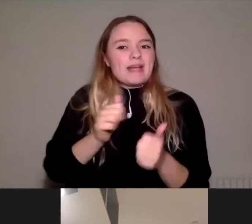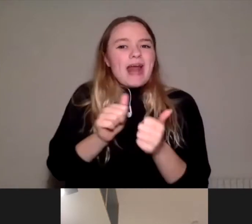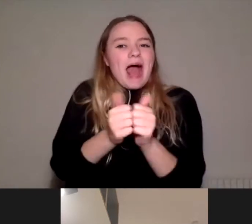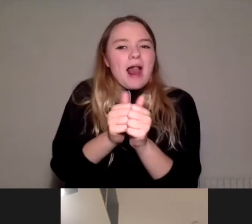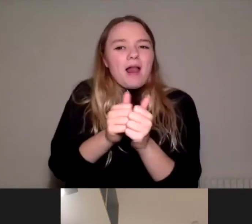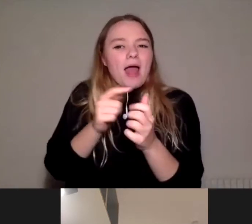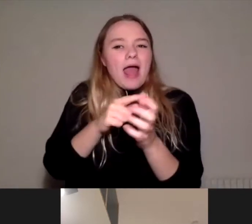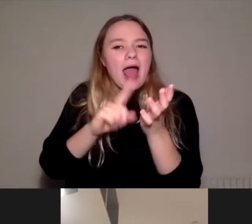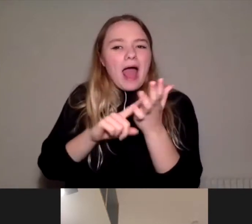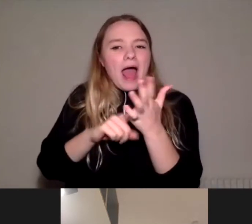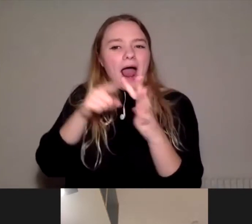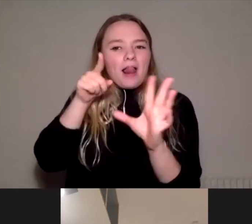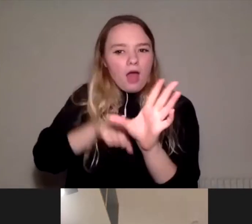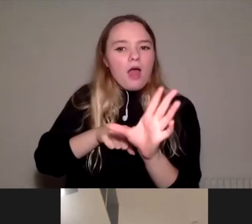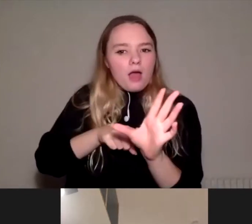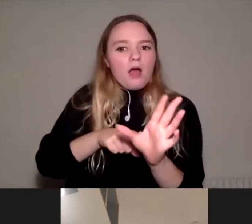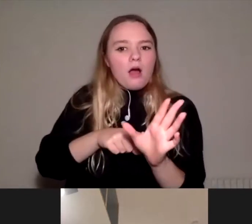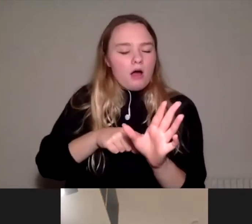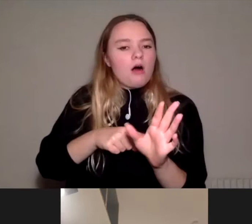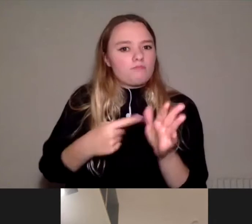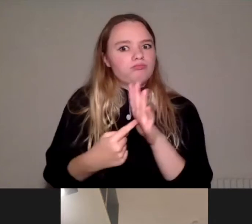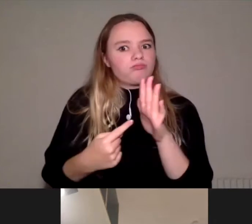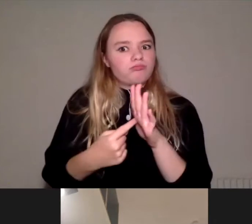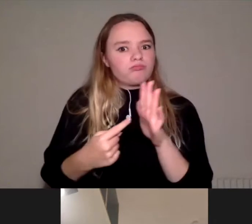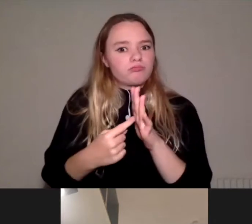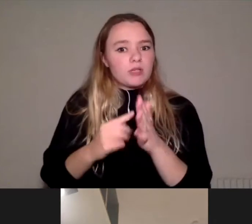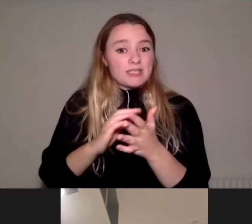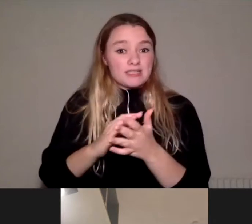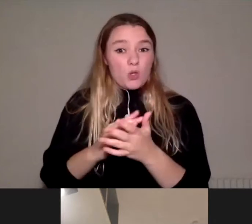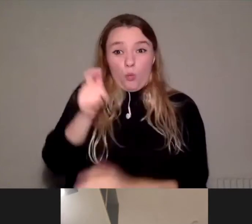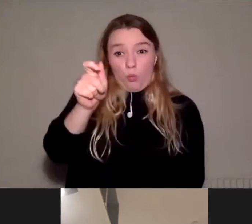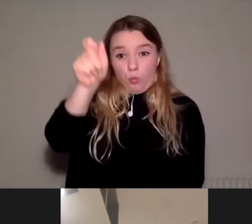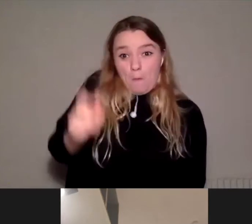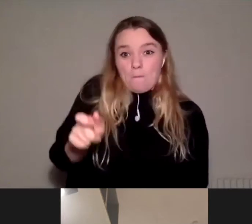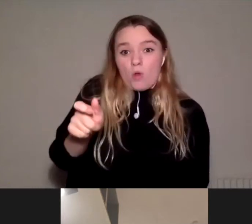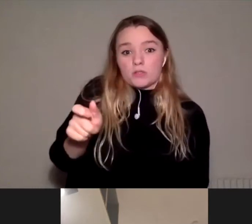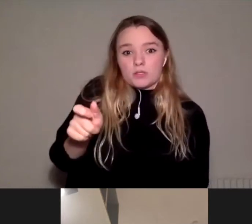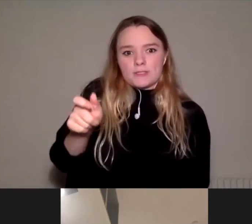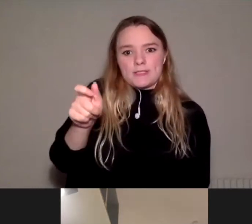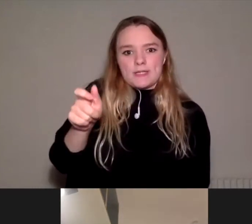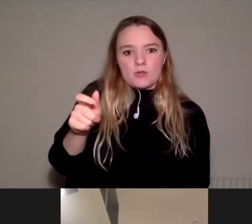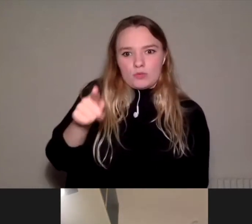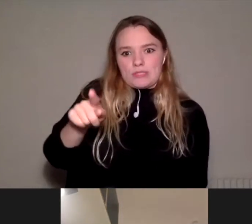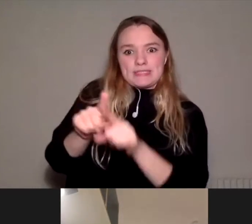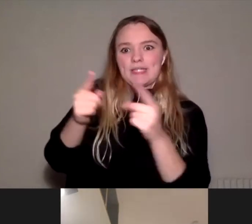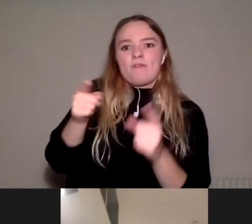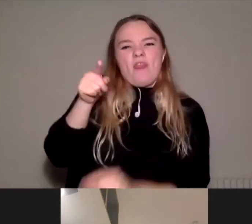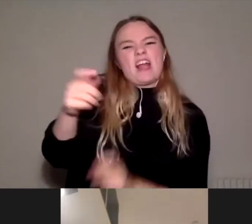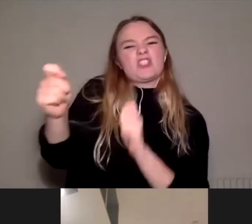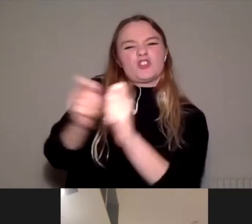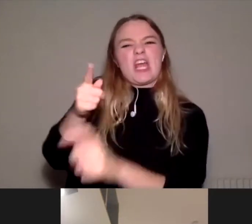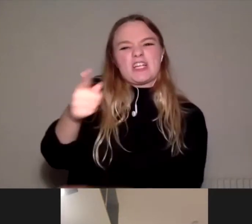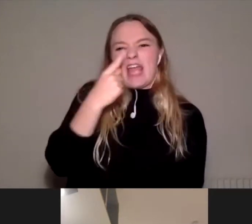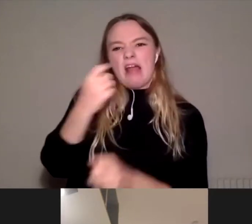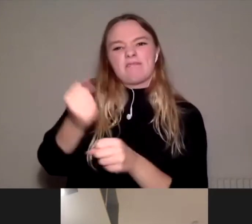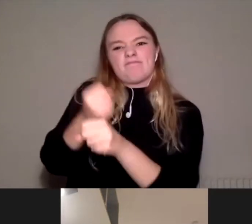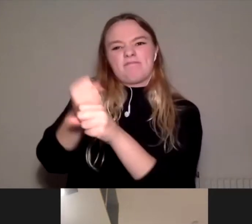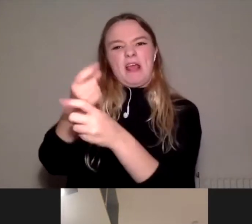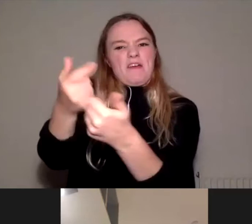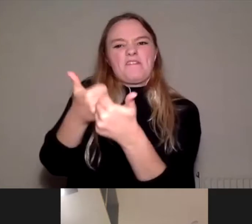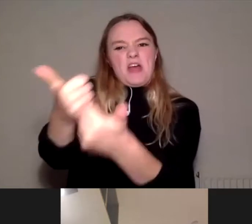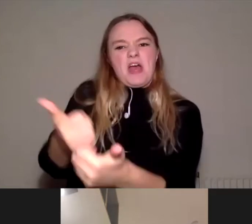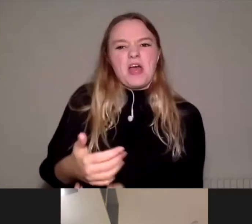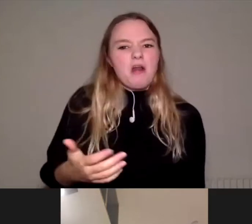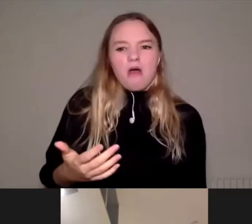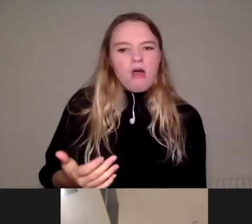so important because it's not down to one individual who is different to make the change for the whole world. It needs